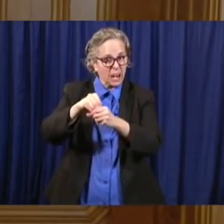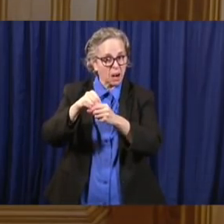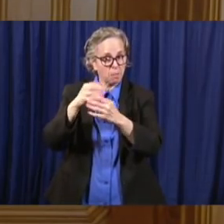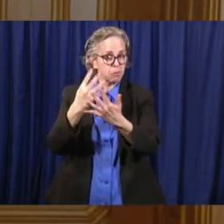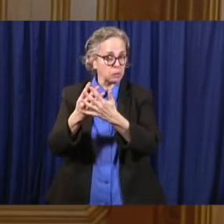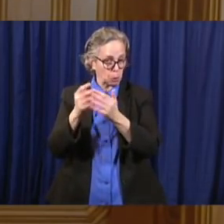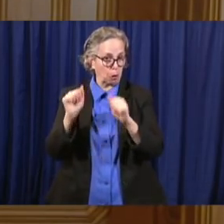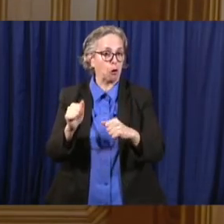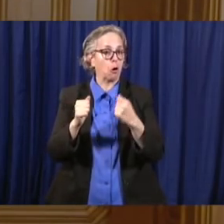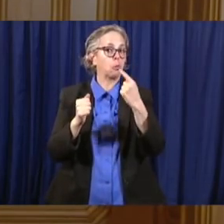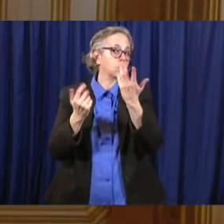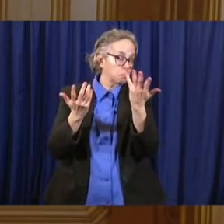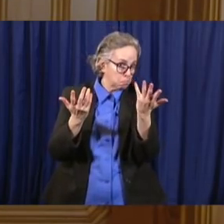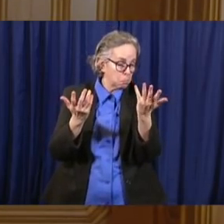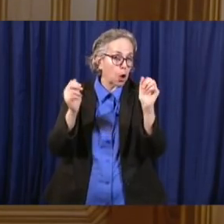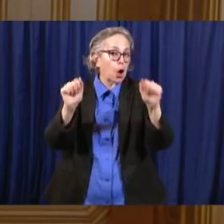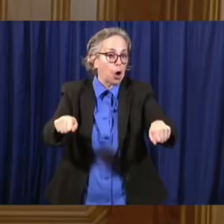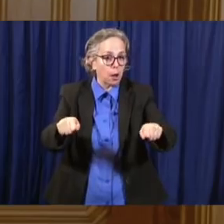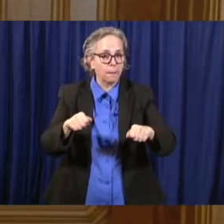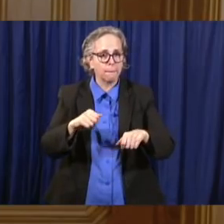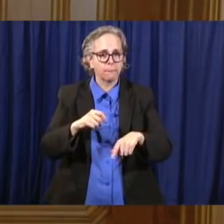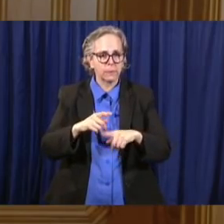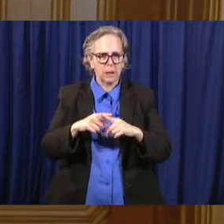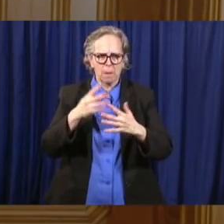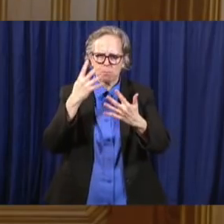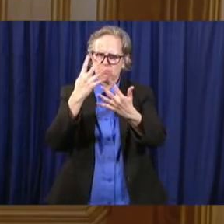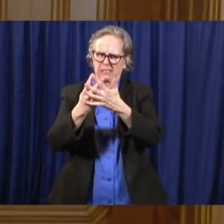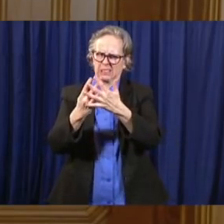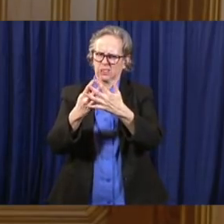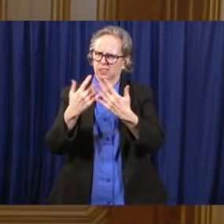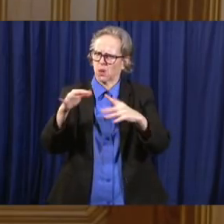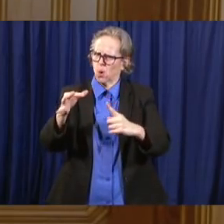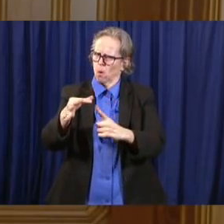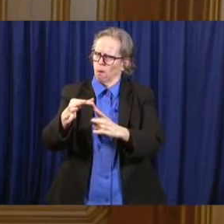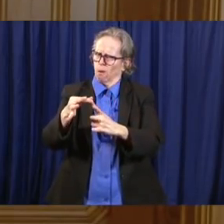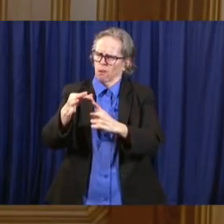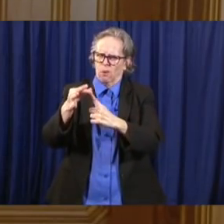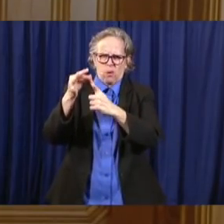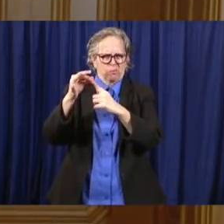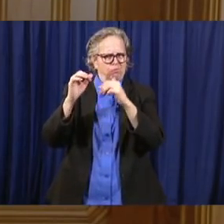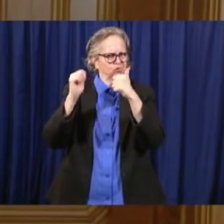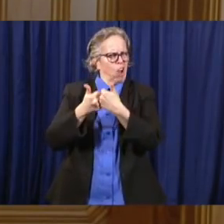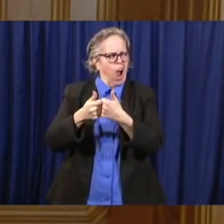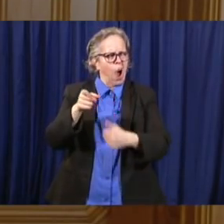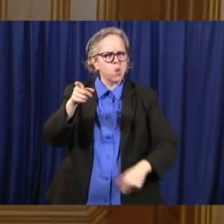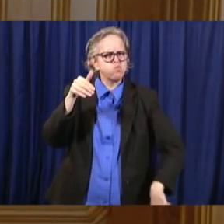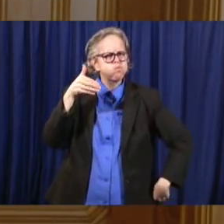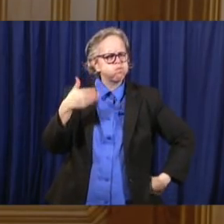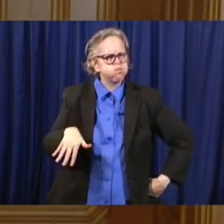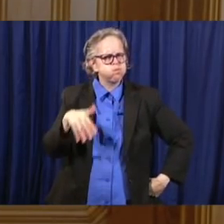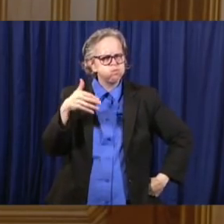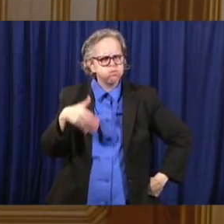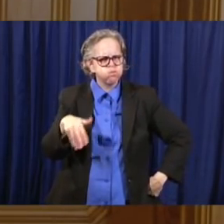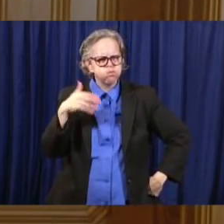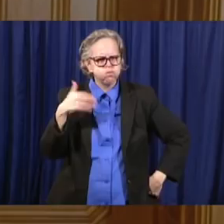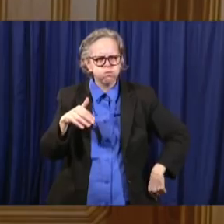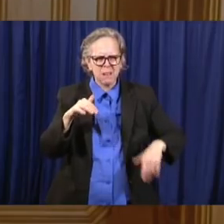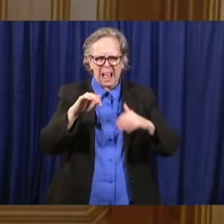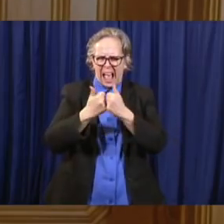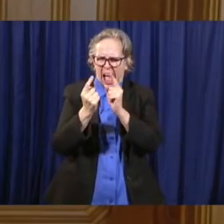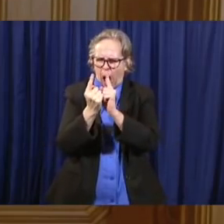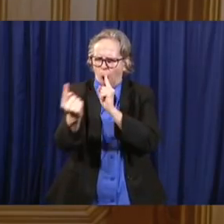Prisons pose a unique challenge in this pandemic. Social distancing in the